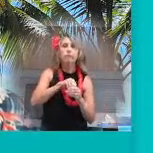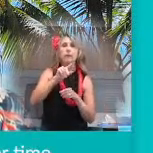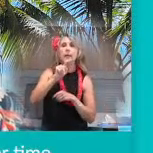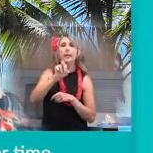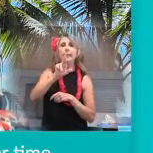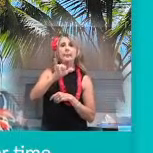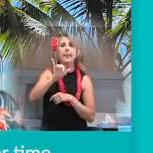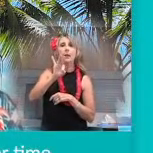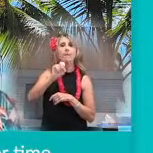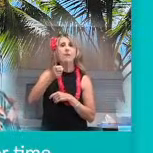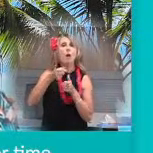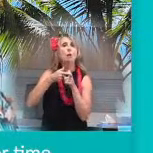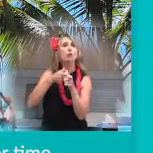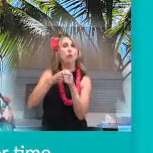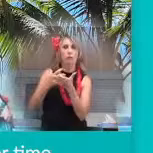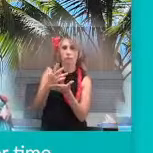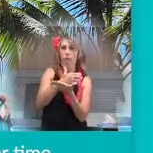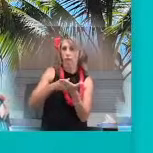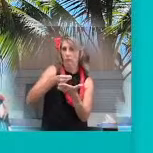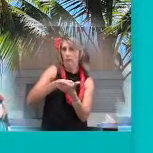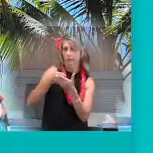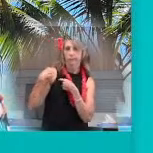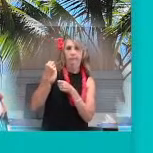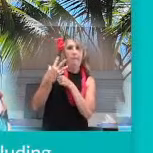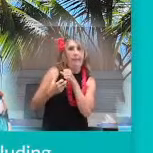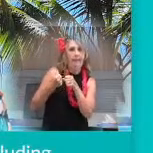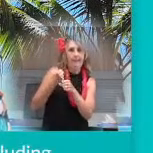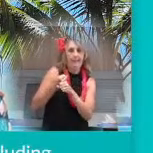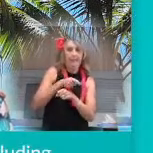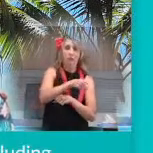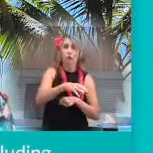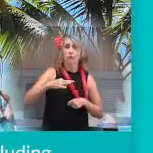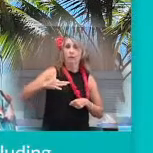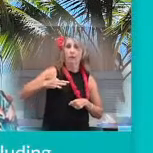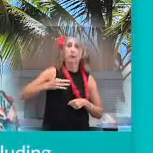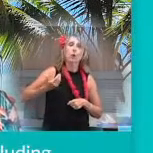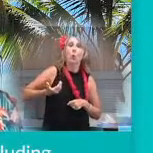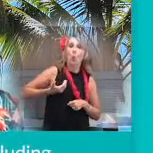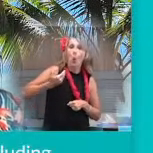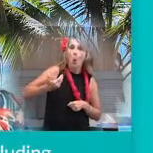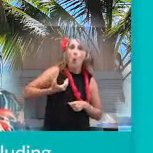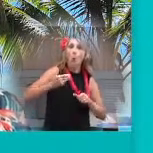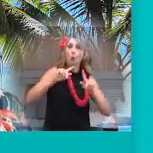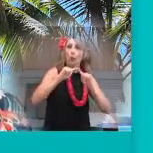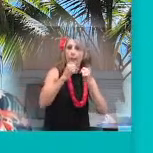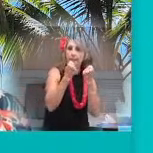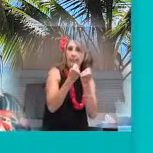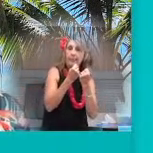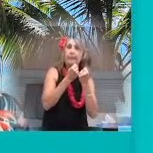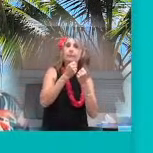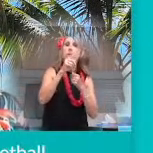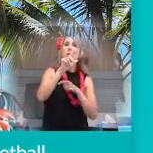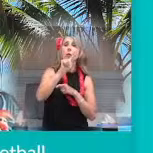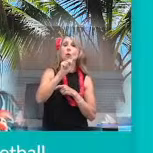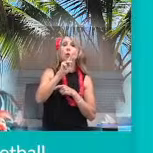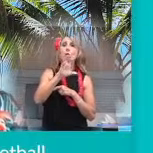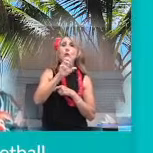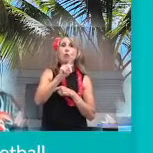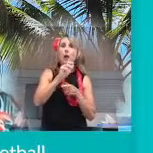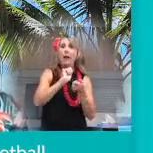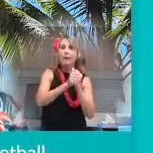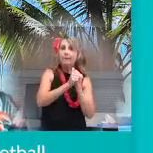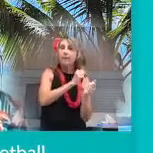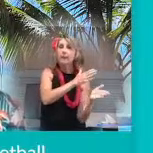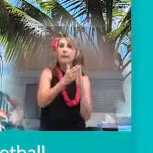years. She's also eagerly volunteered her time to coach and lead in a variety of teams, including track and field,